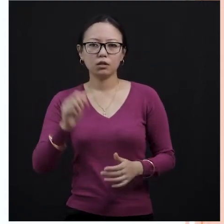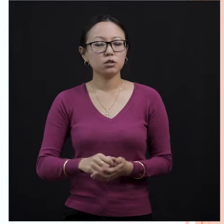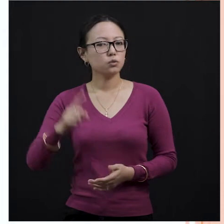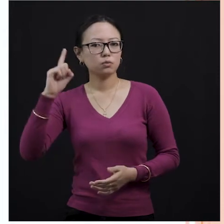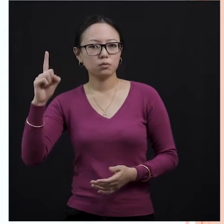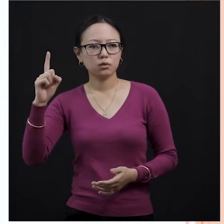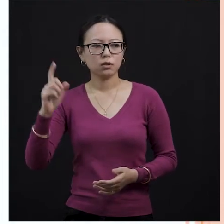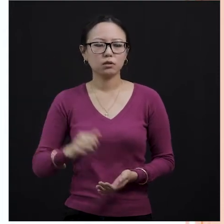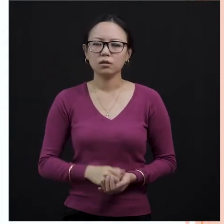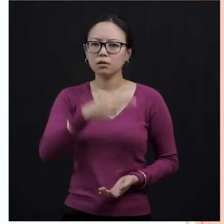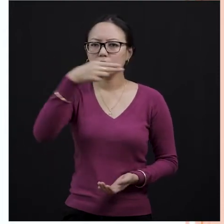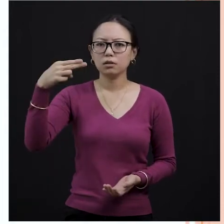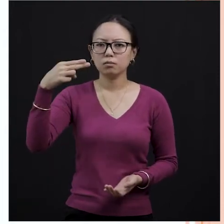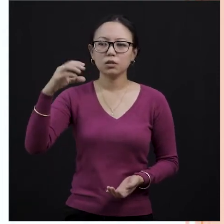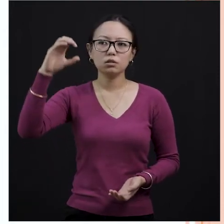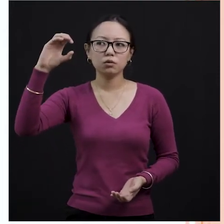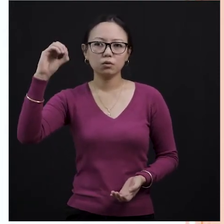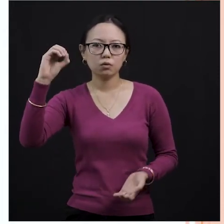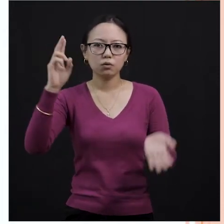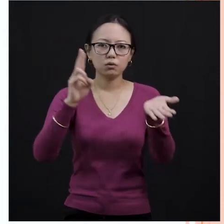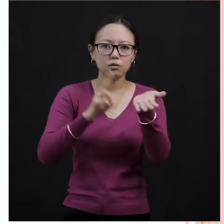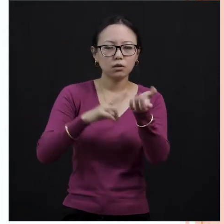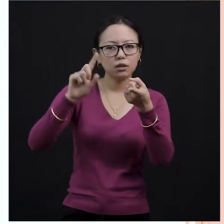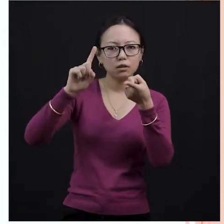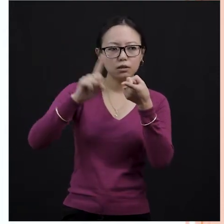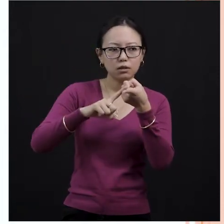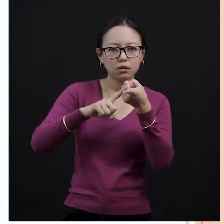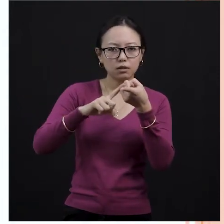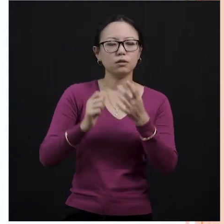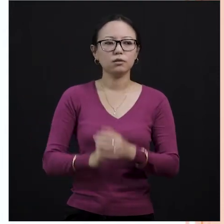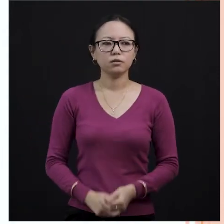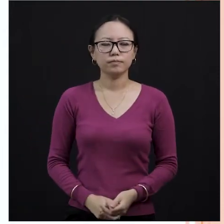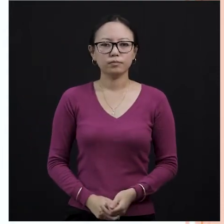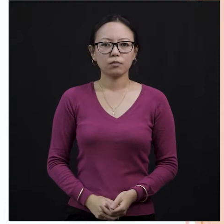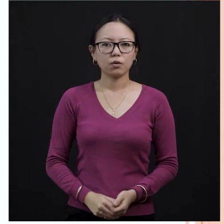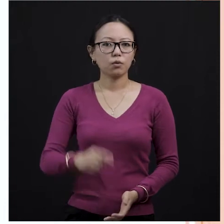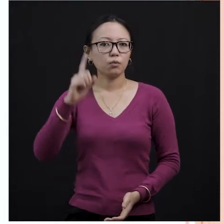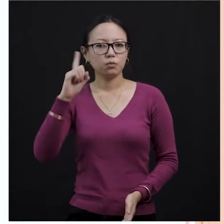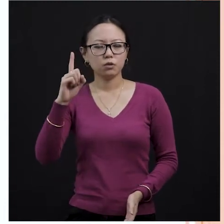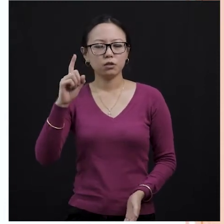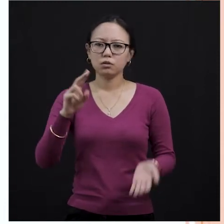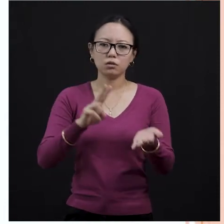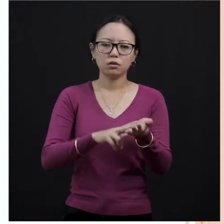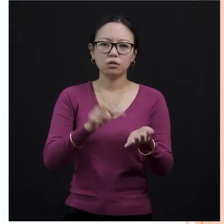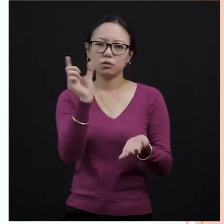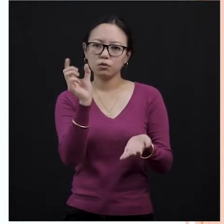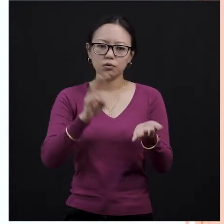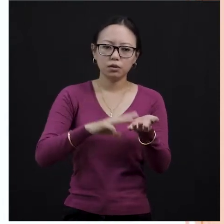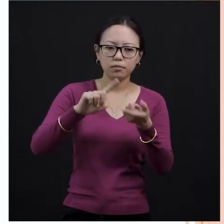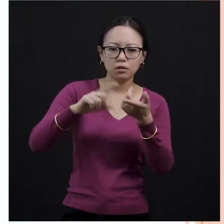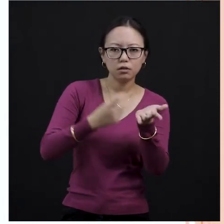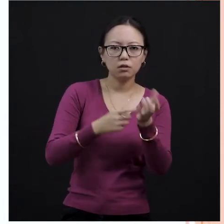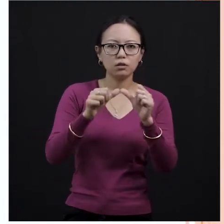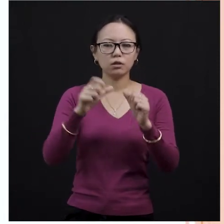ONE1. All right? So if you look here, 1 is the numeral and ONE